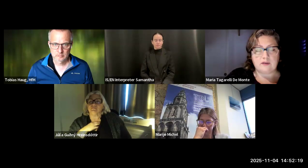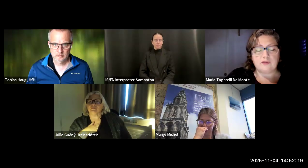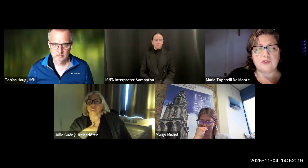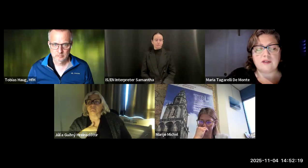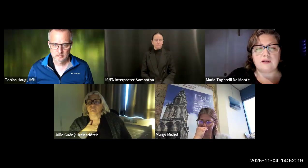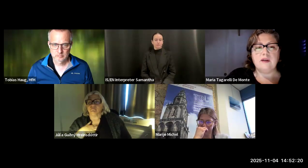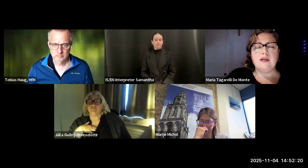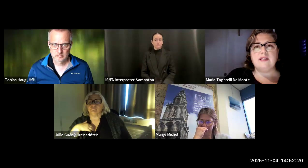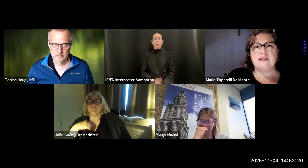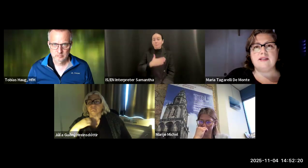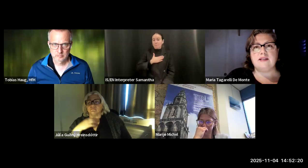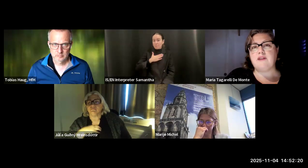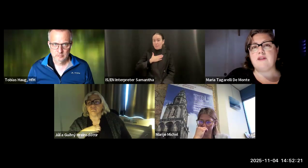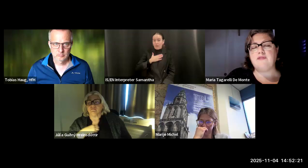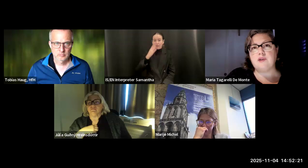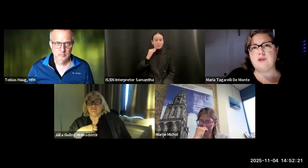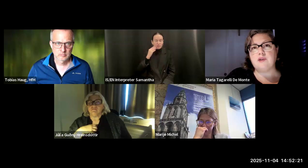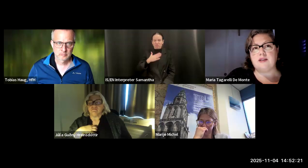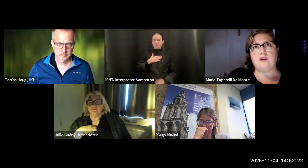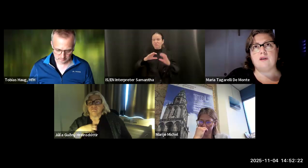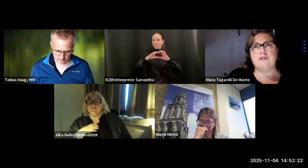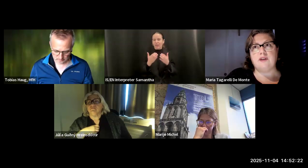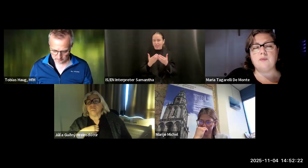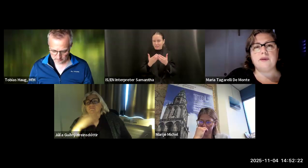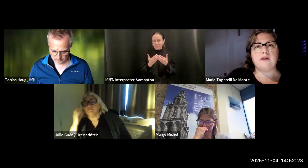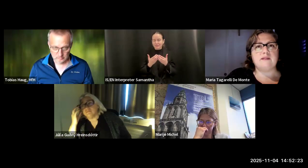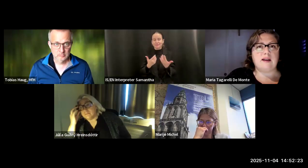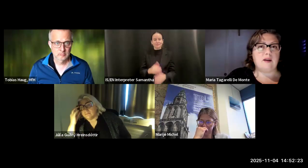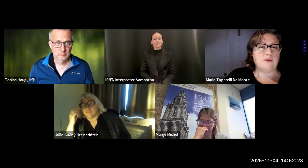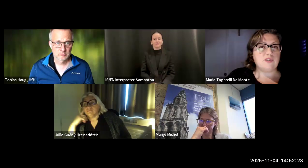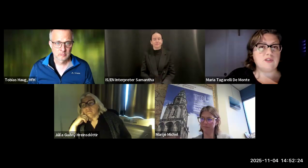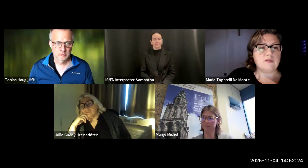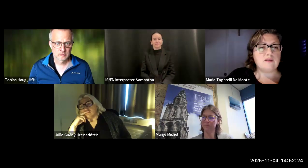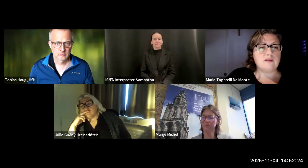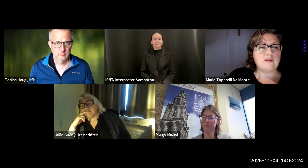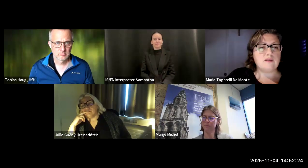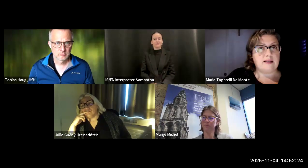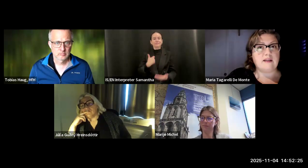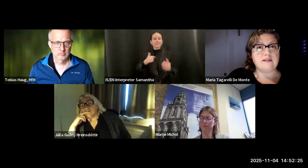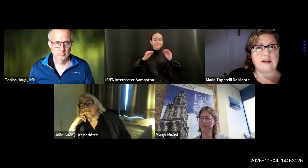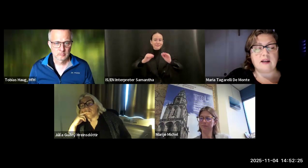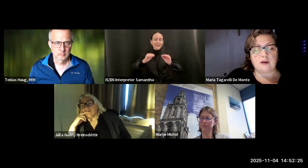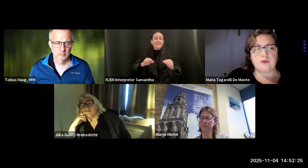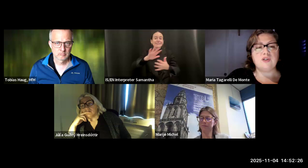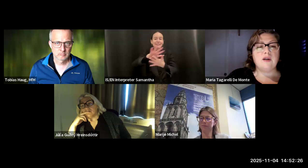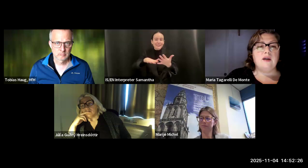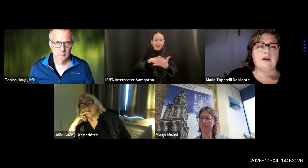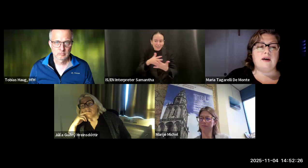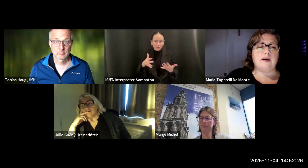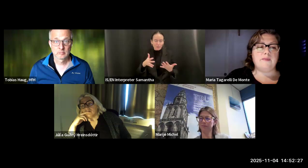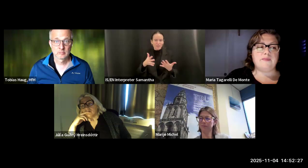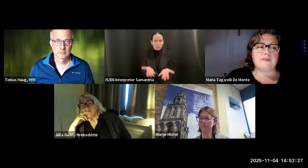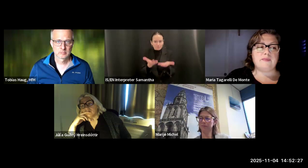I hold at university, since my focus is on developing sign language skills in Italian Sign